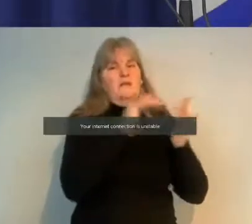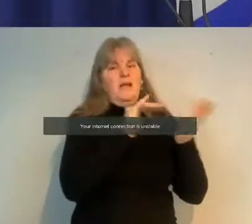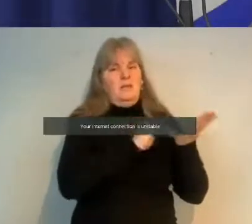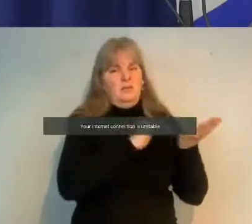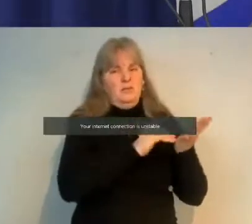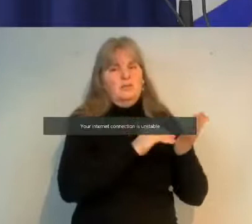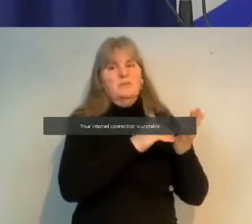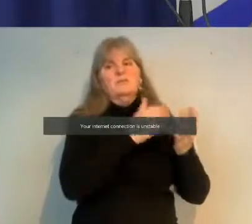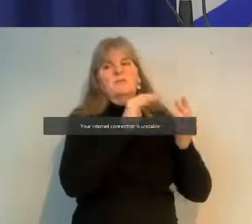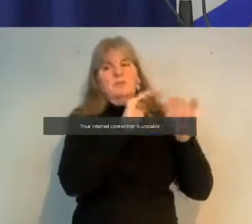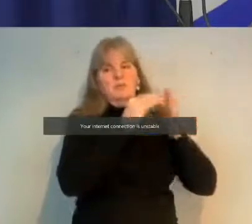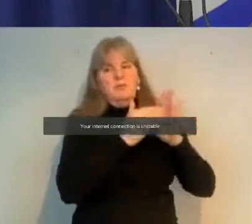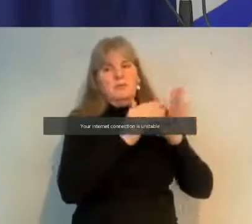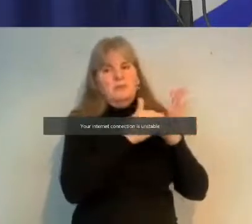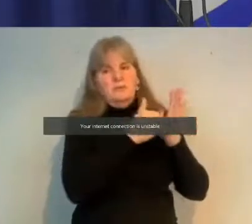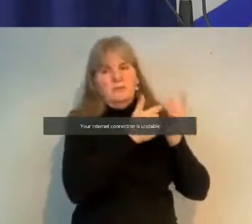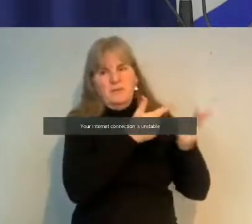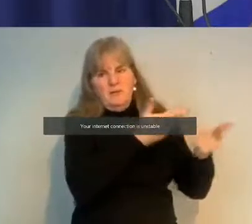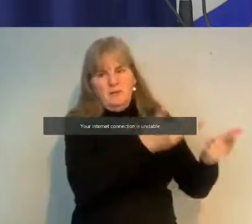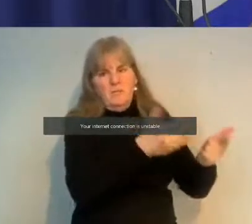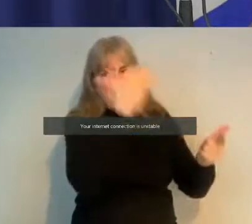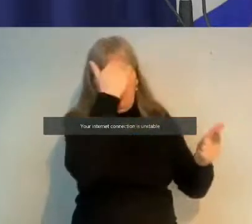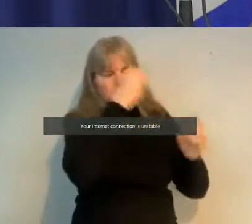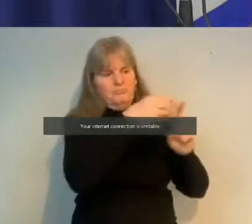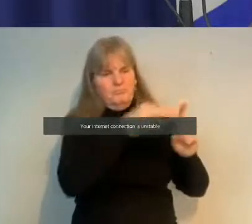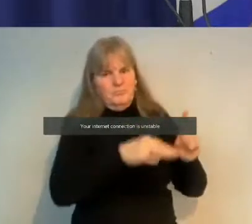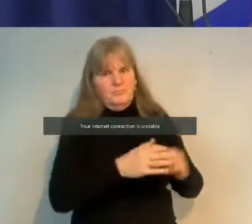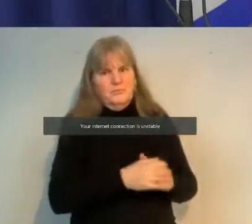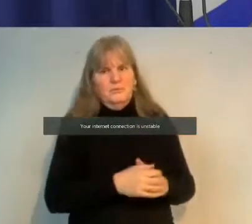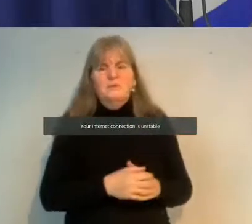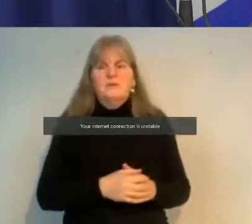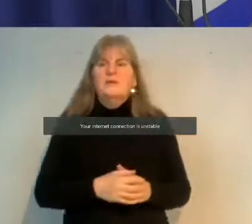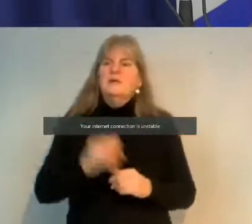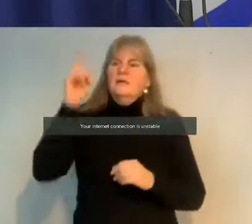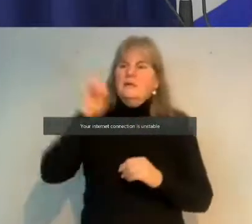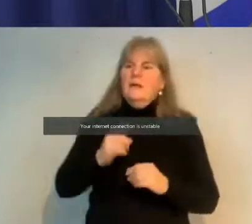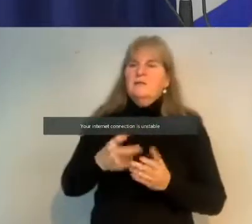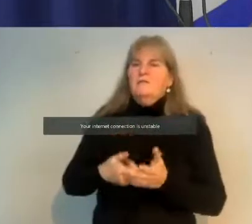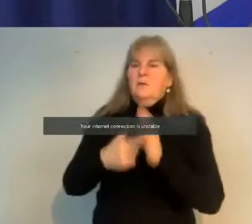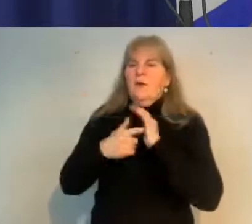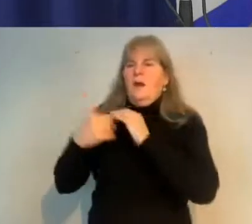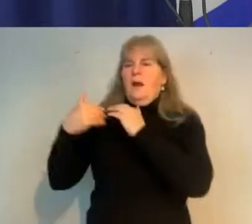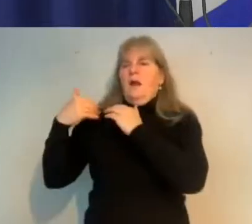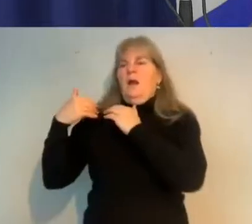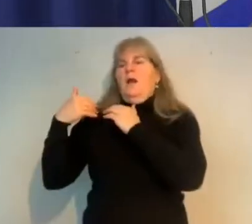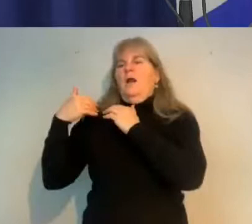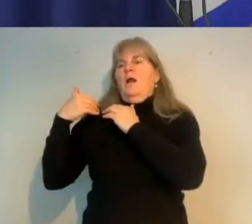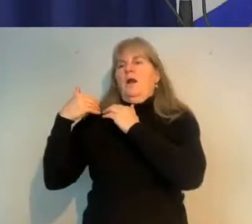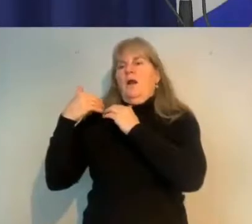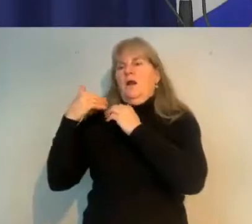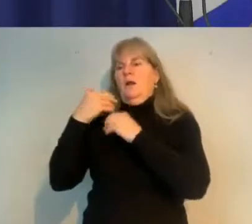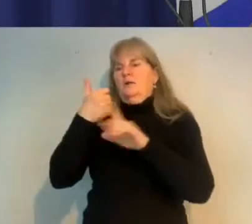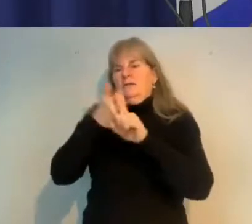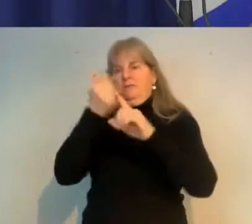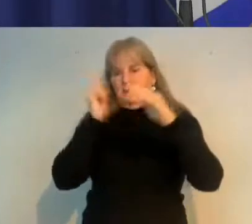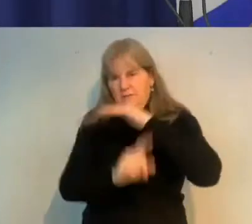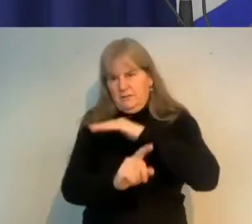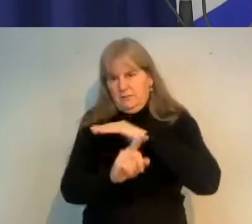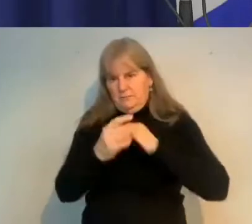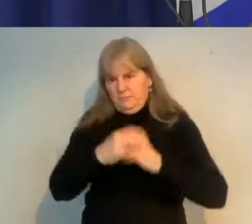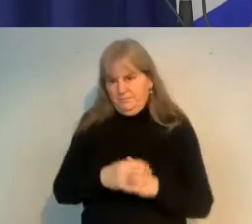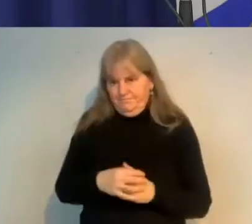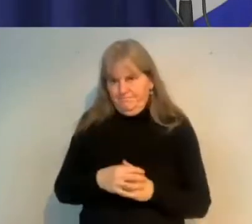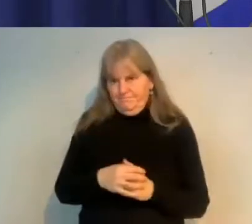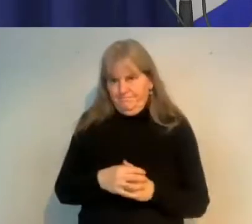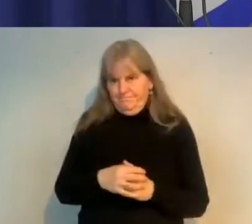We have reduced the burden of isolation as the science currently supports it. We know many people who